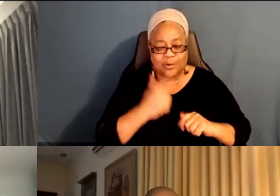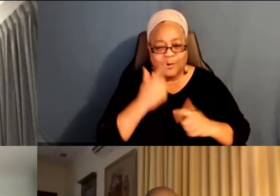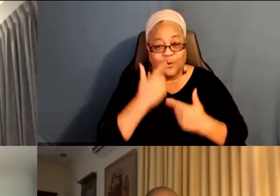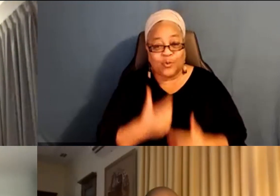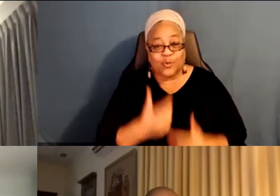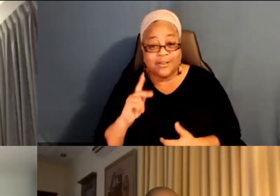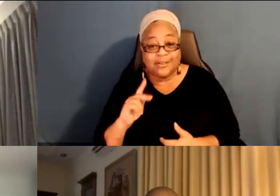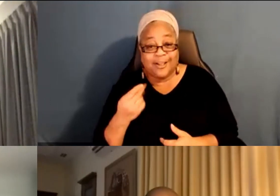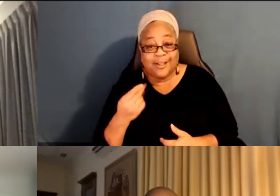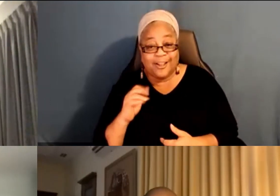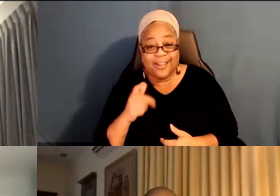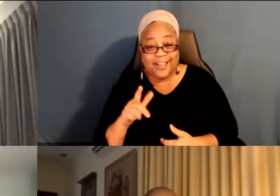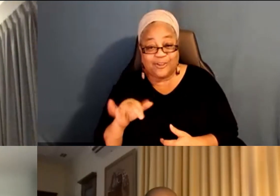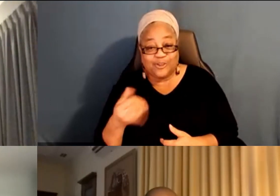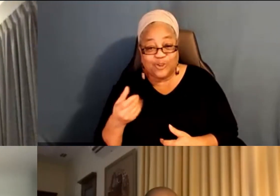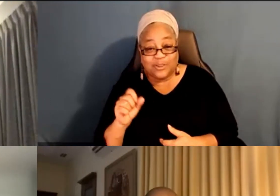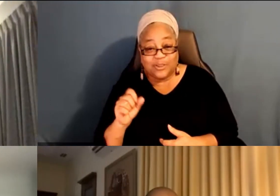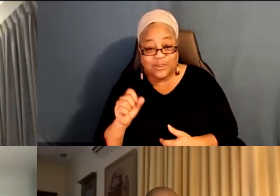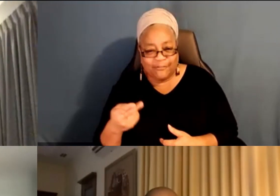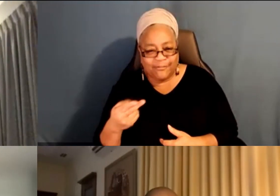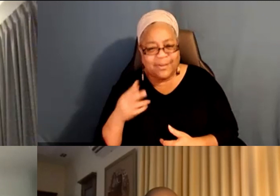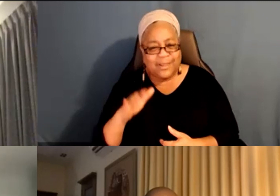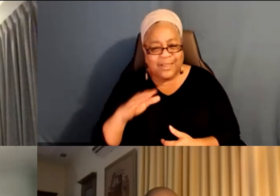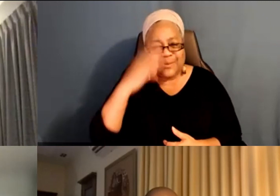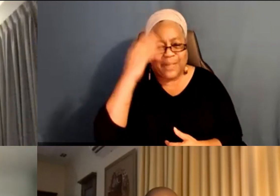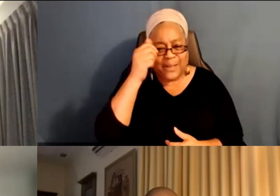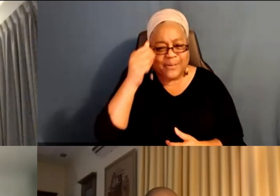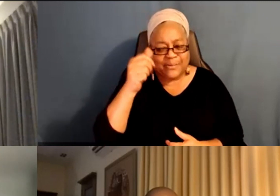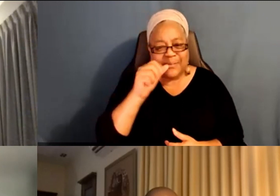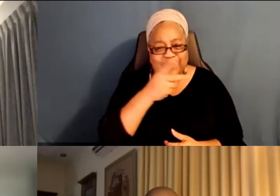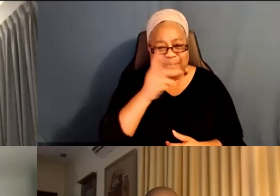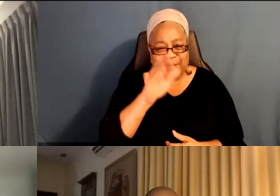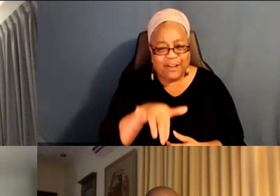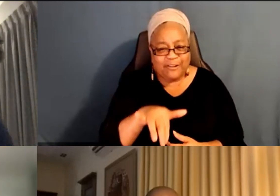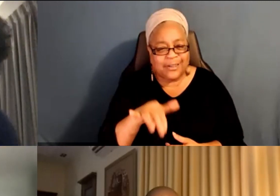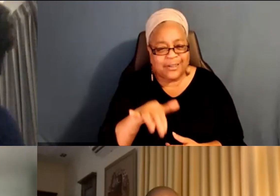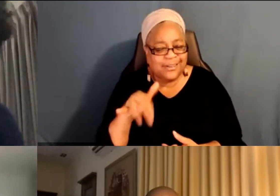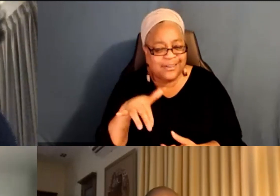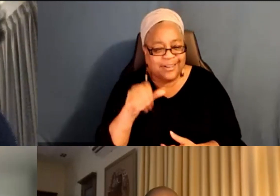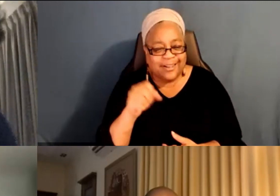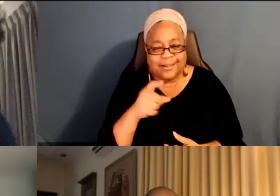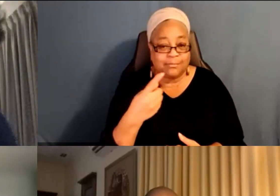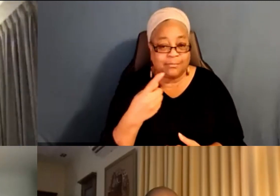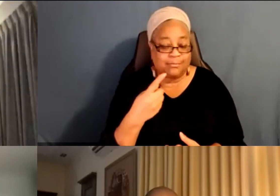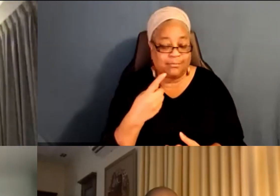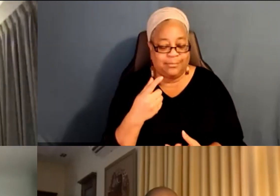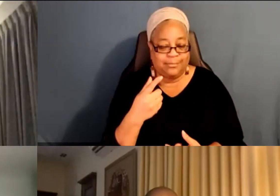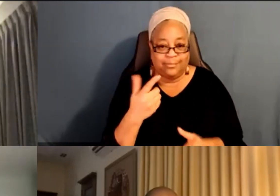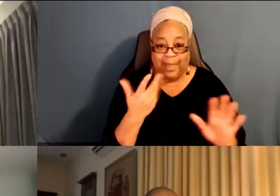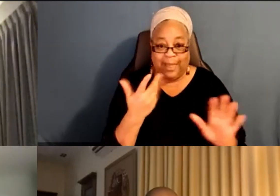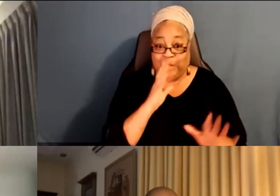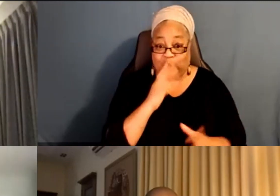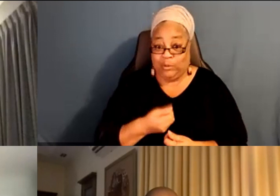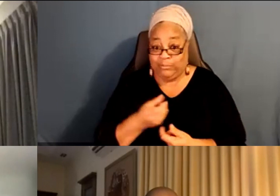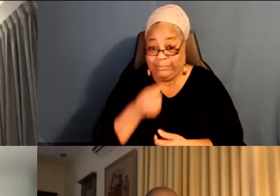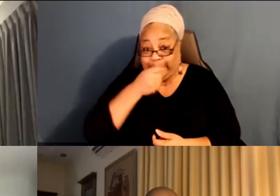Black Mary. And really, I was wearing a neck brace too. Yeah, I wasn't going to put all your business in the street, but